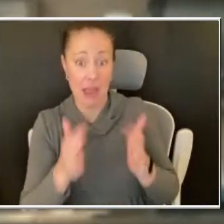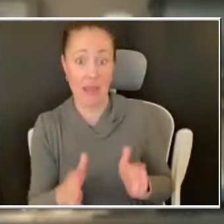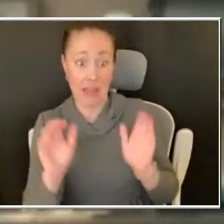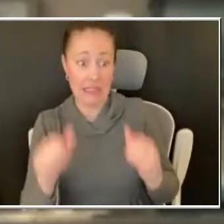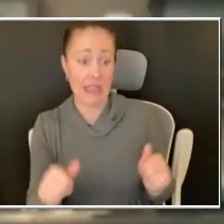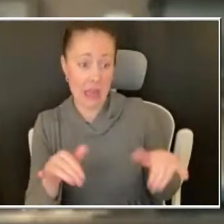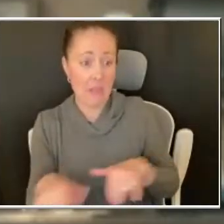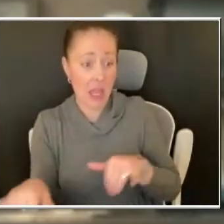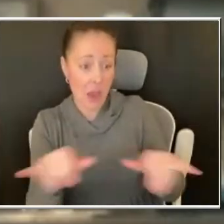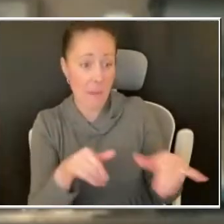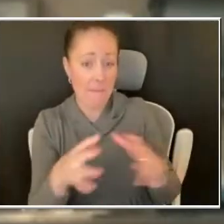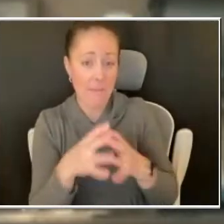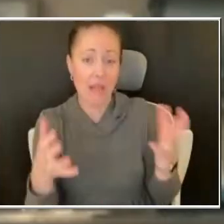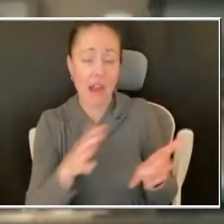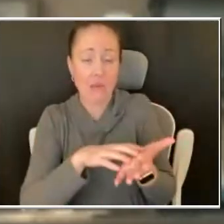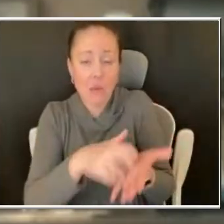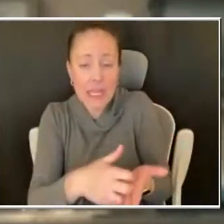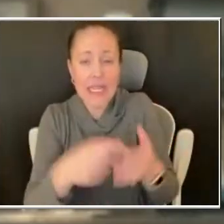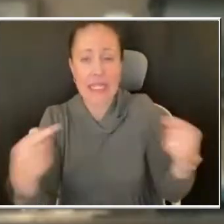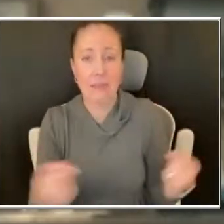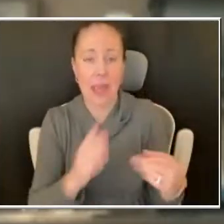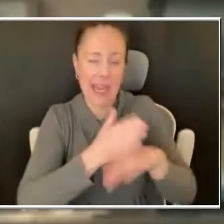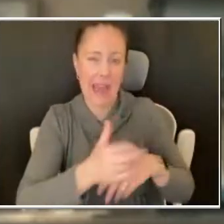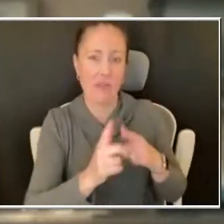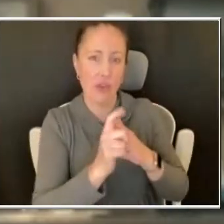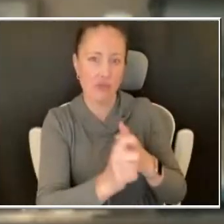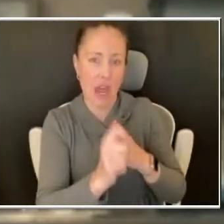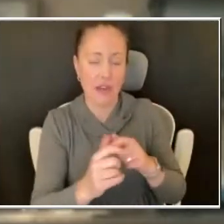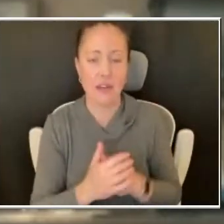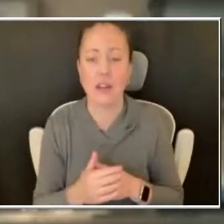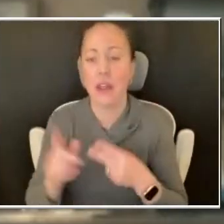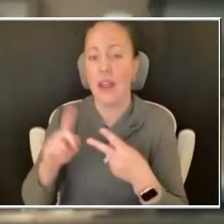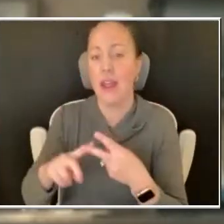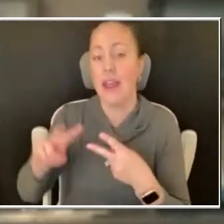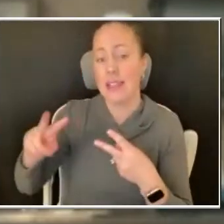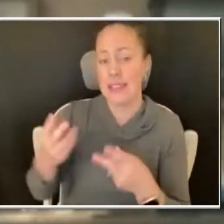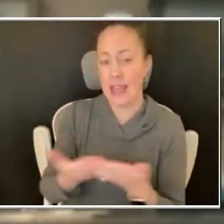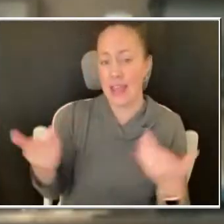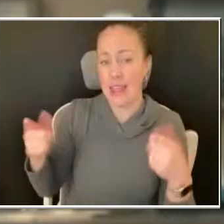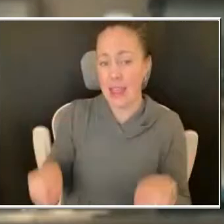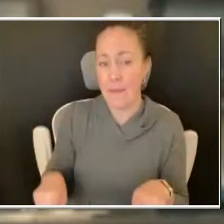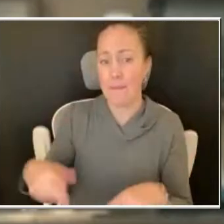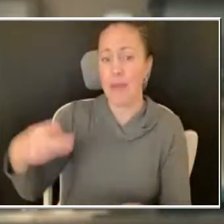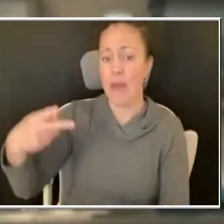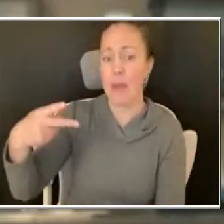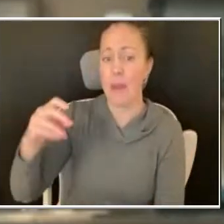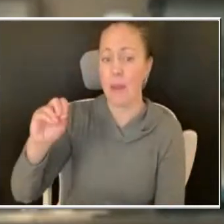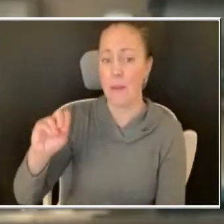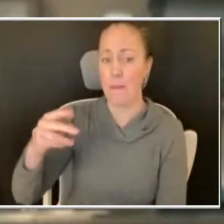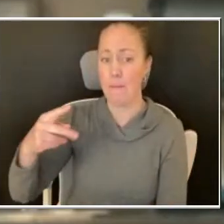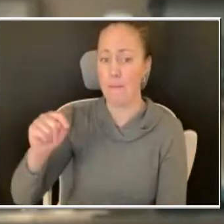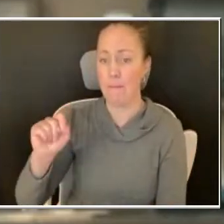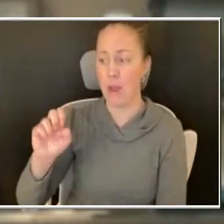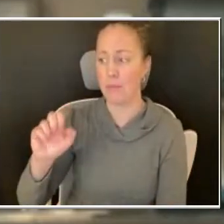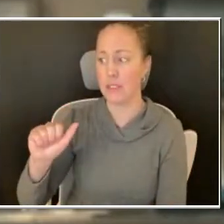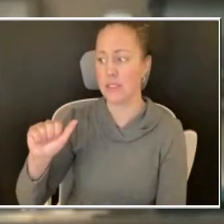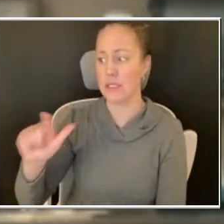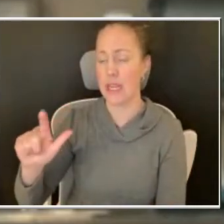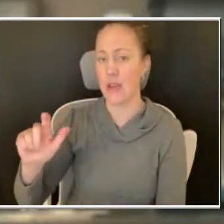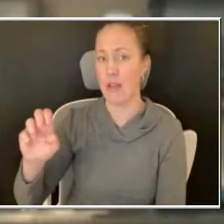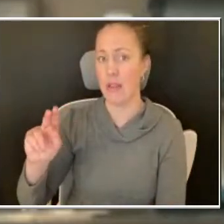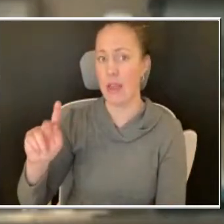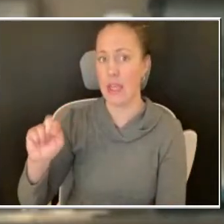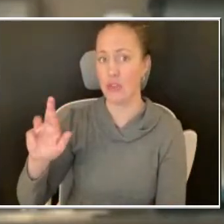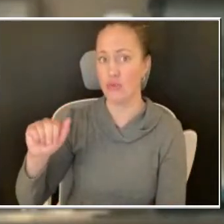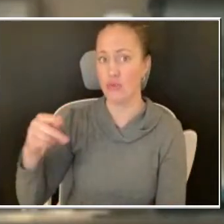of weakness and pain after they've been running. And the second thing she had going on at the same time is what's called pop cocktail entrapment syndrome. And that's where the artery coming